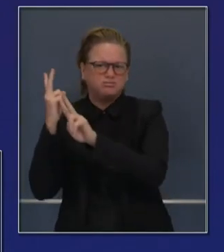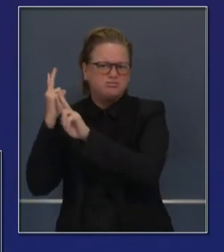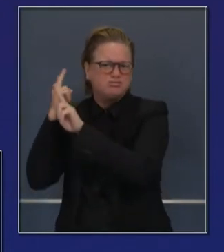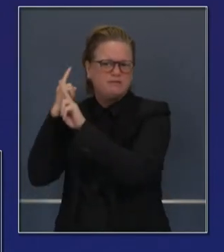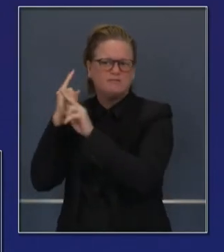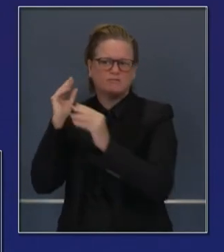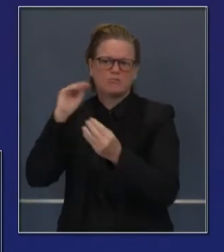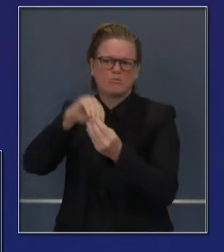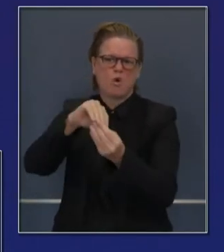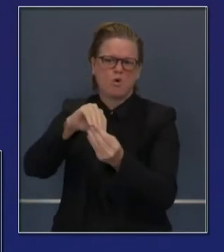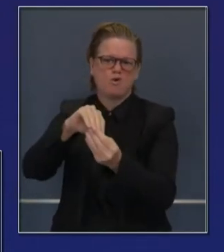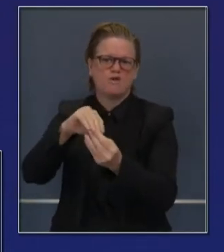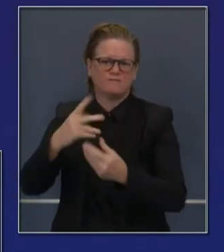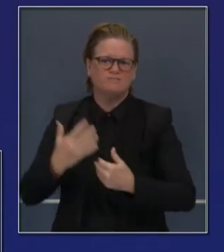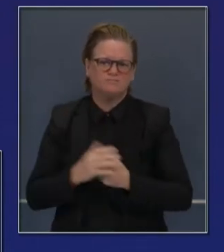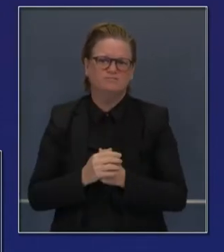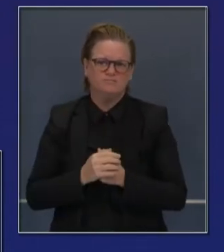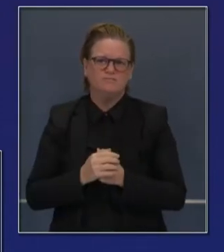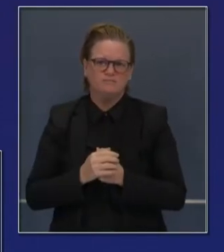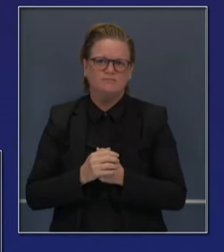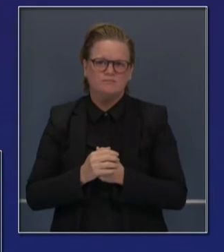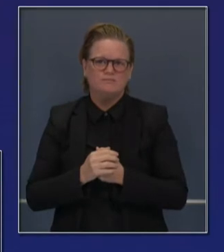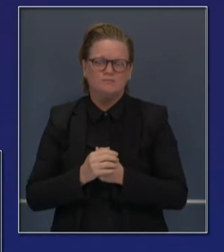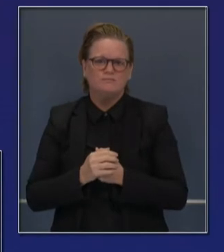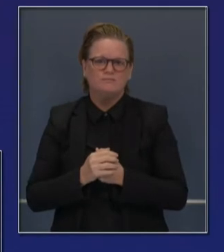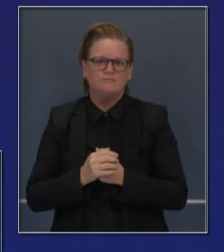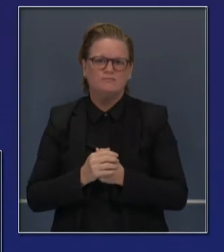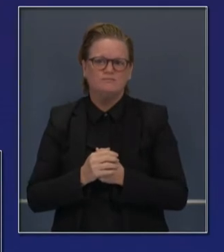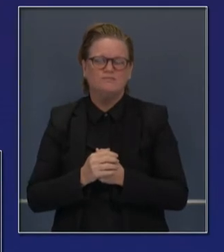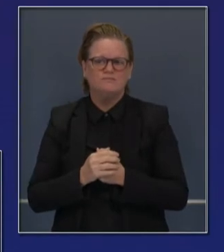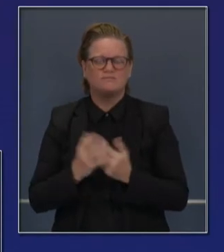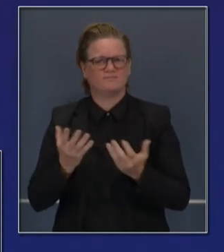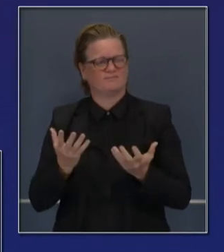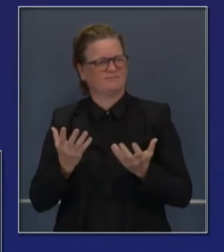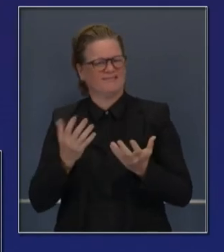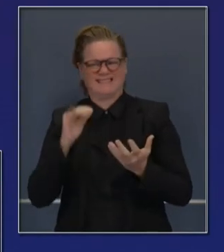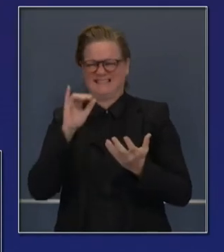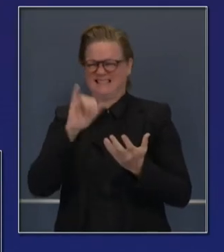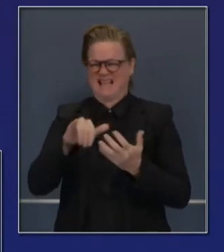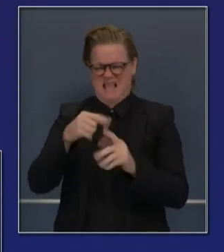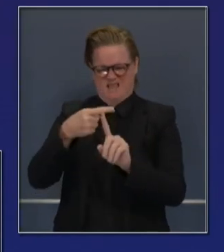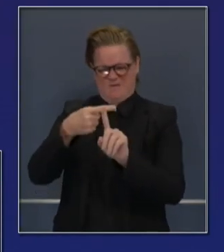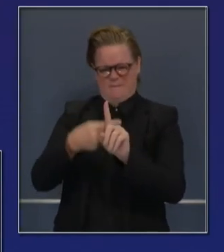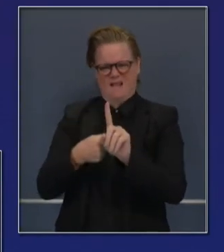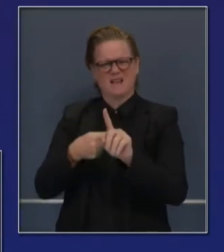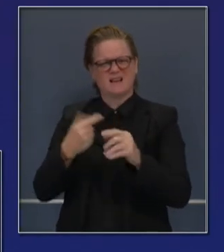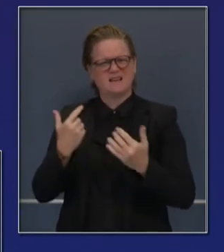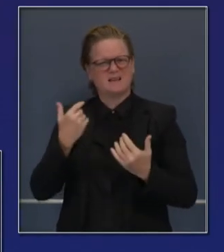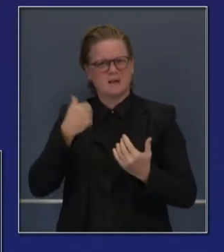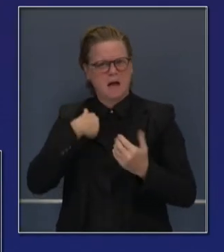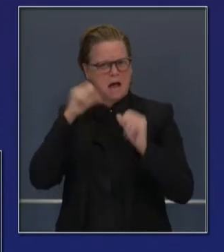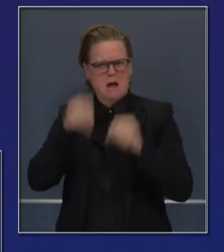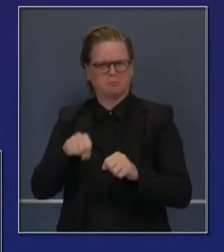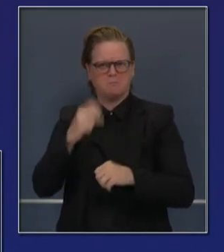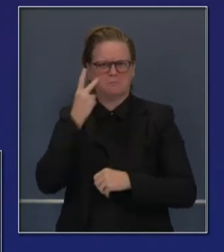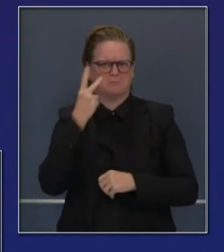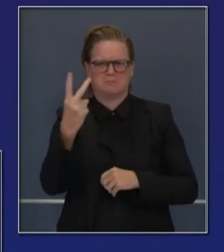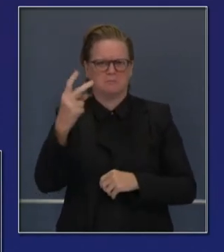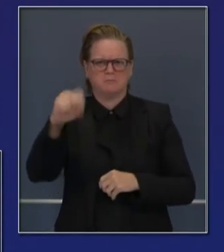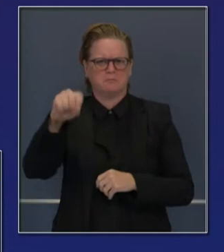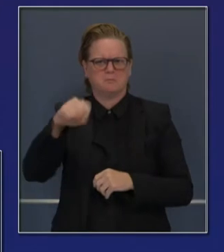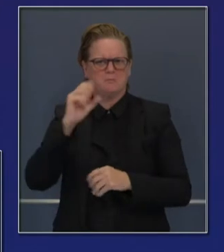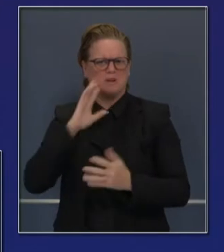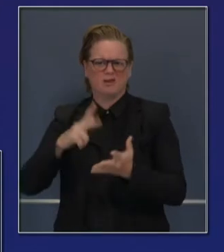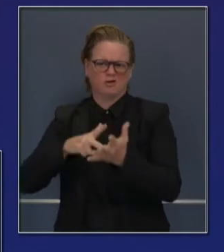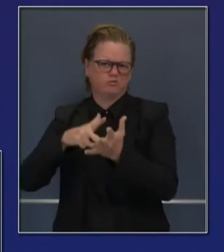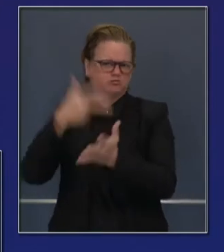current census in just one calendar month. We will bear out more fruit to this argument and this point